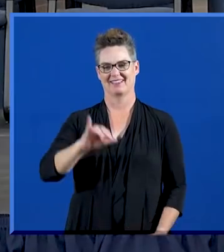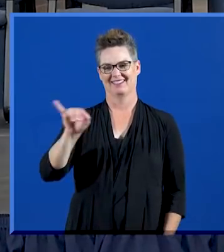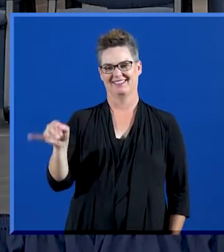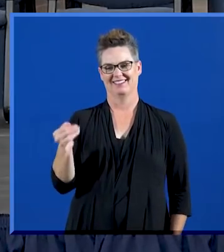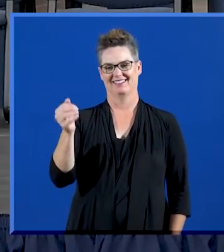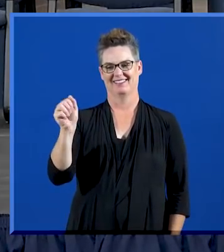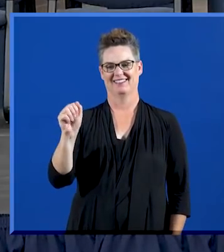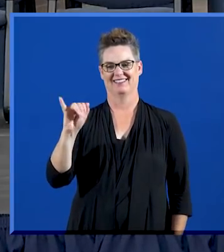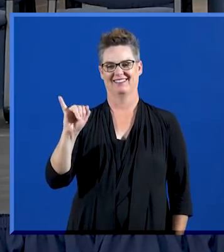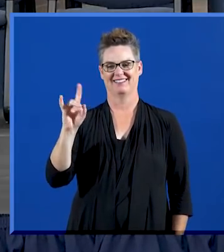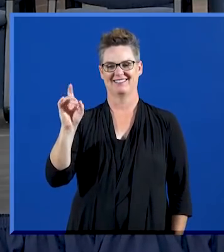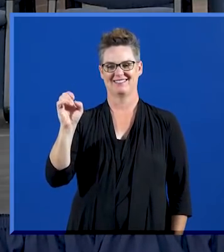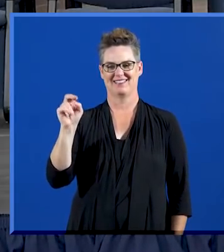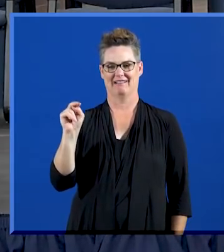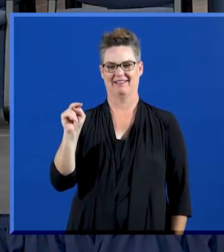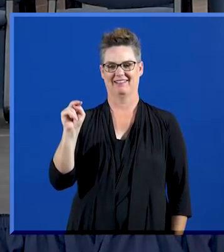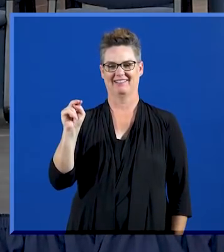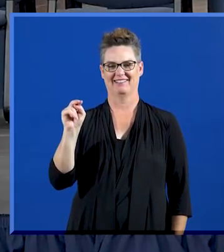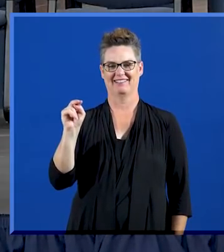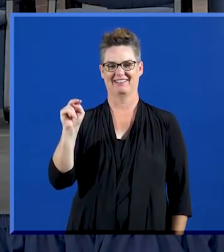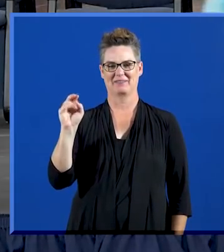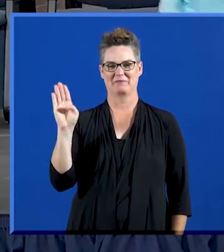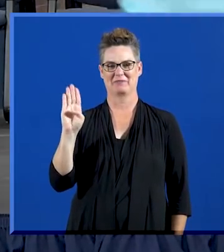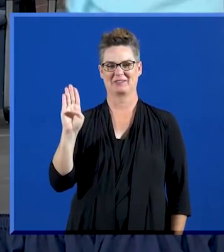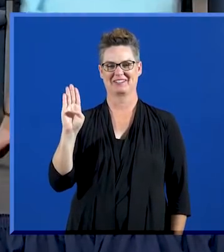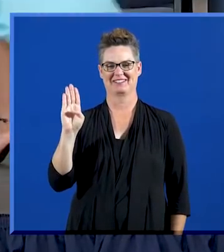Jaden Boren.